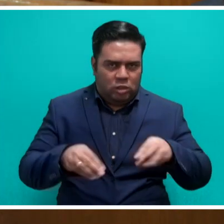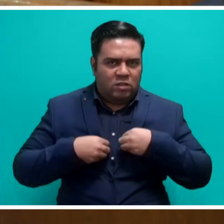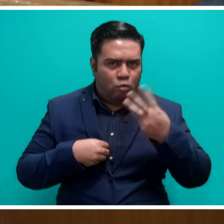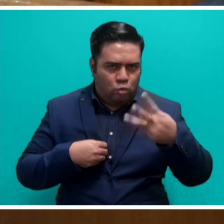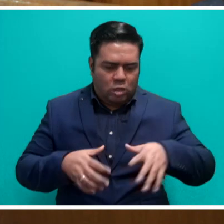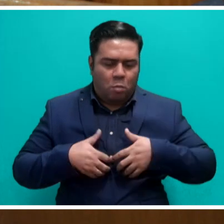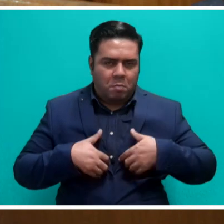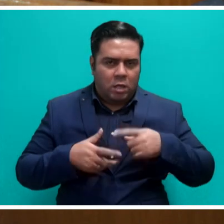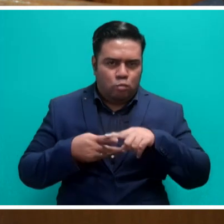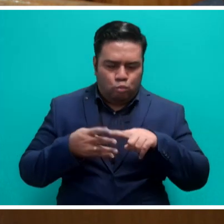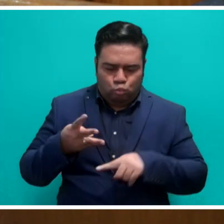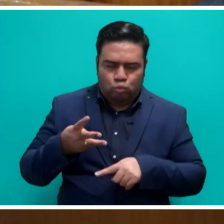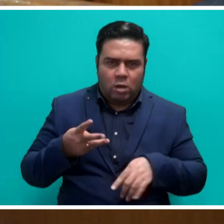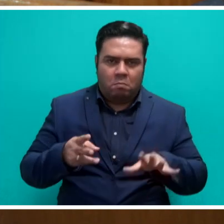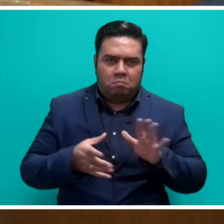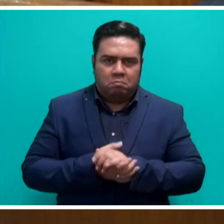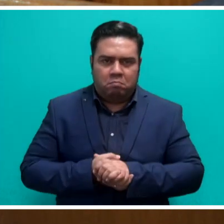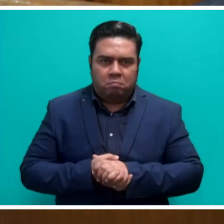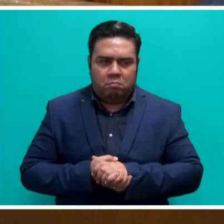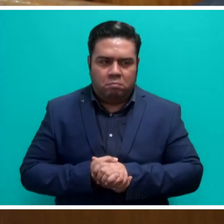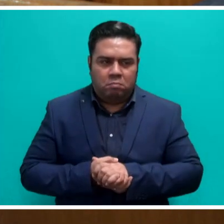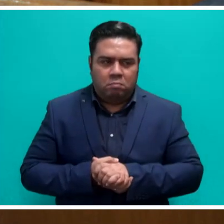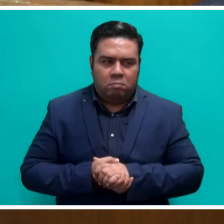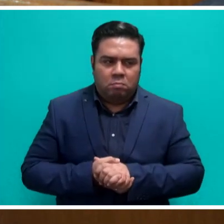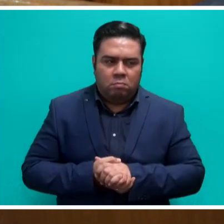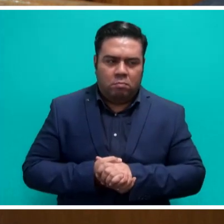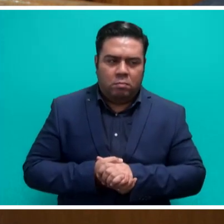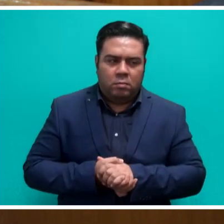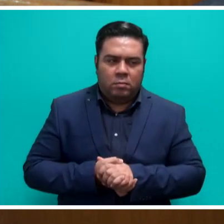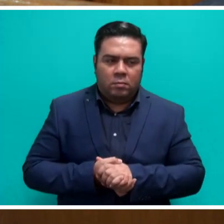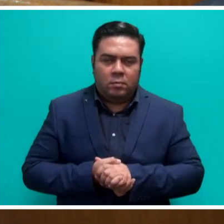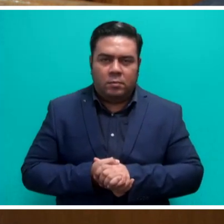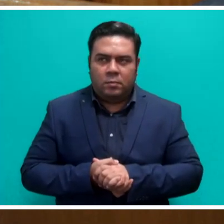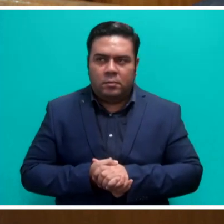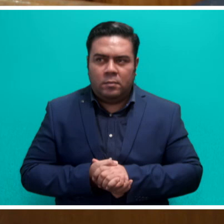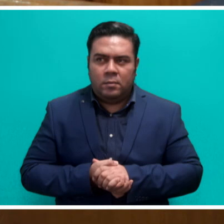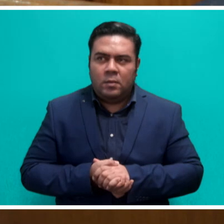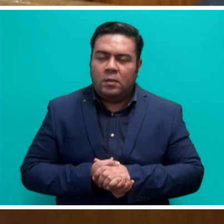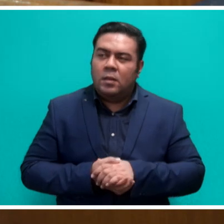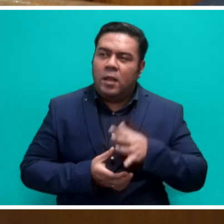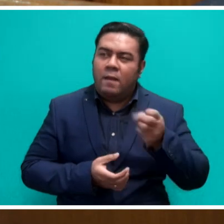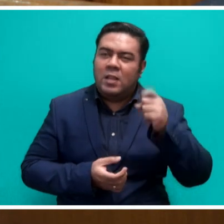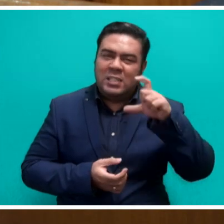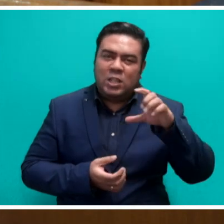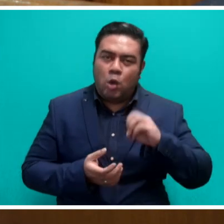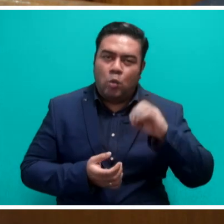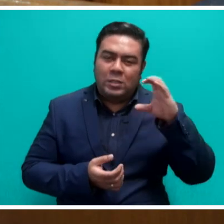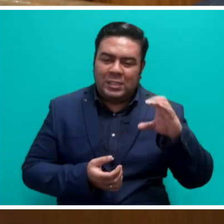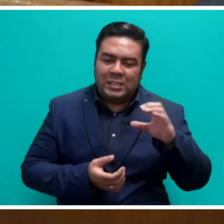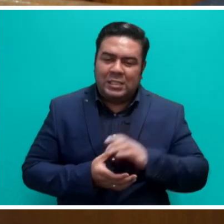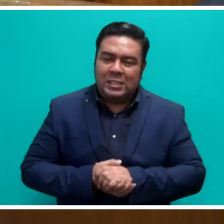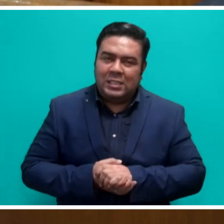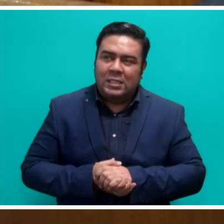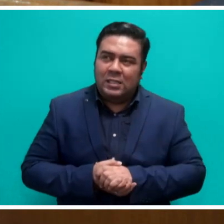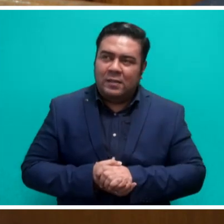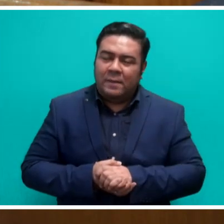of misbehavior were lodged against him. On the 26th of January 2023, the COC agreed to